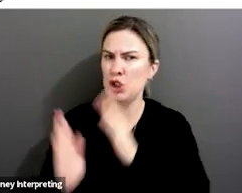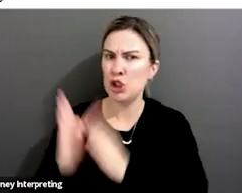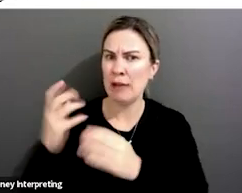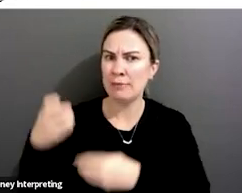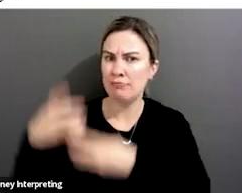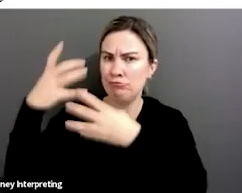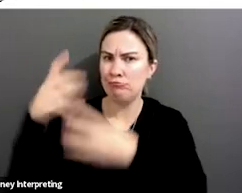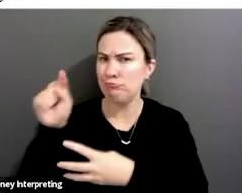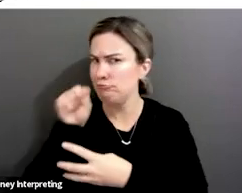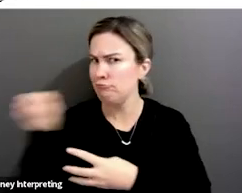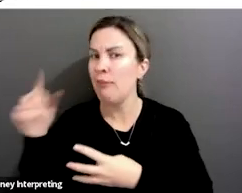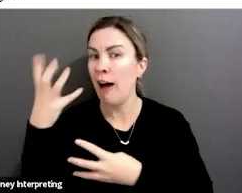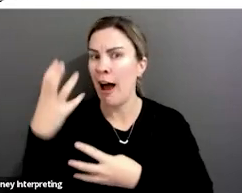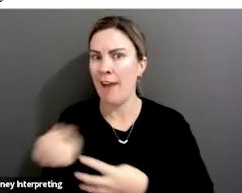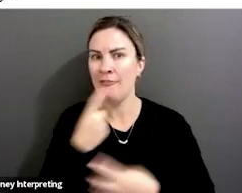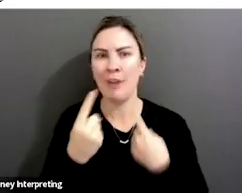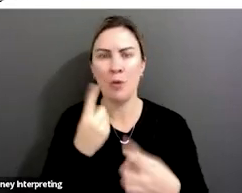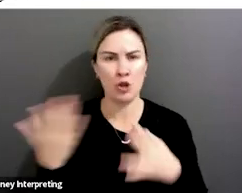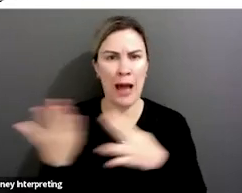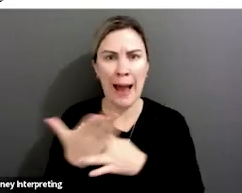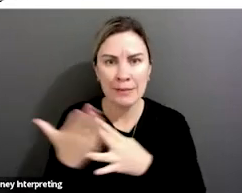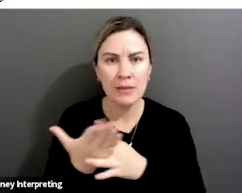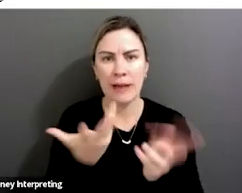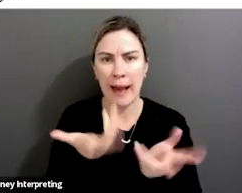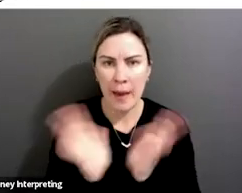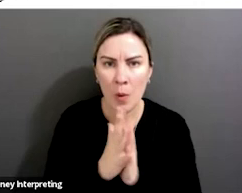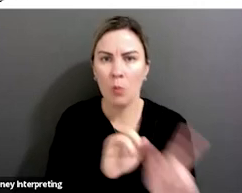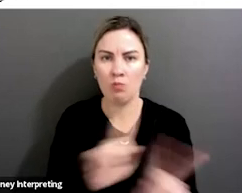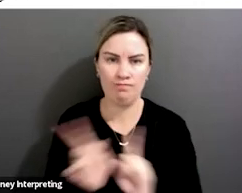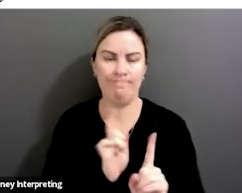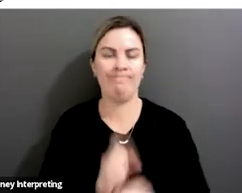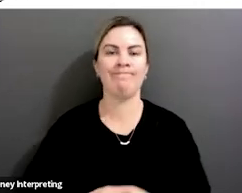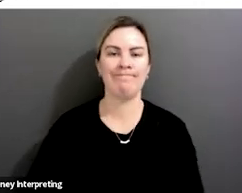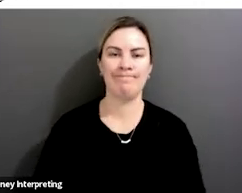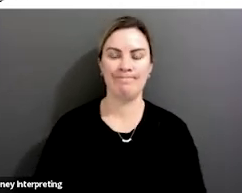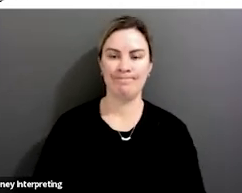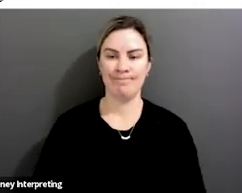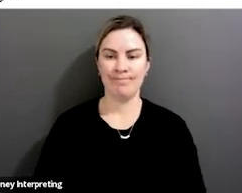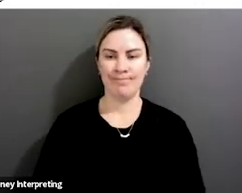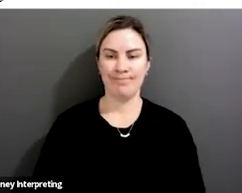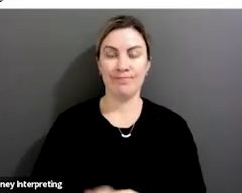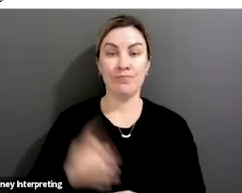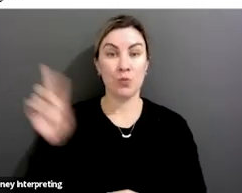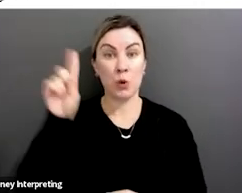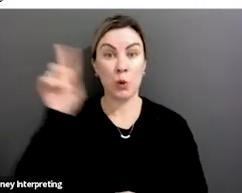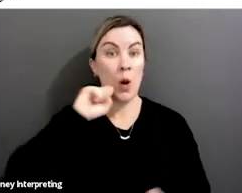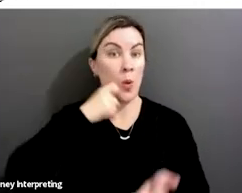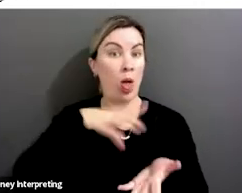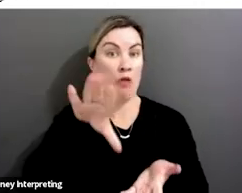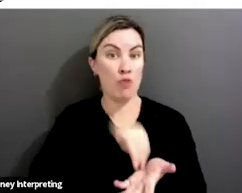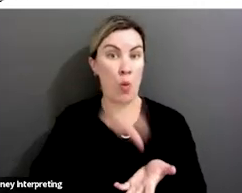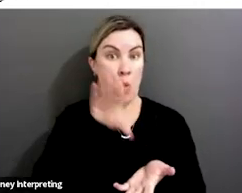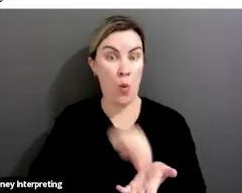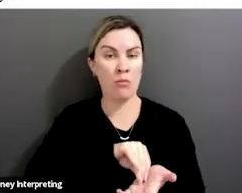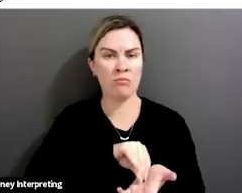the information regarding how to access these during today's webinar. The event is being recorded, and this recording will be